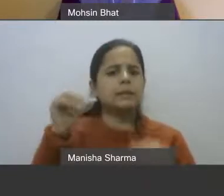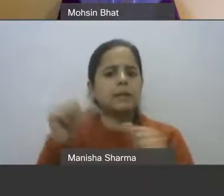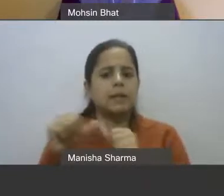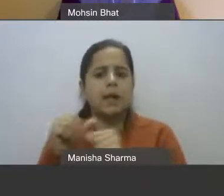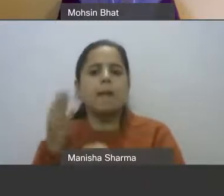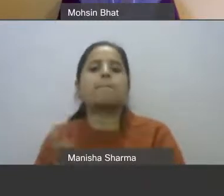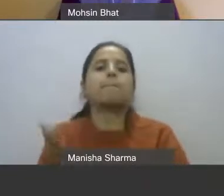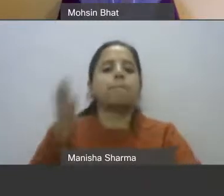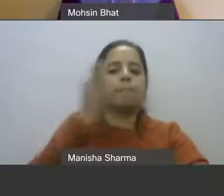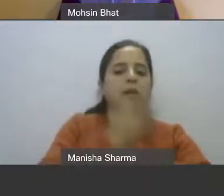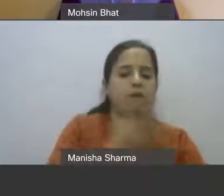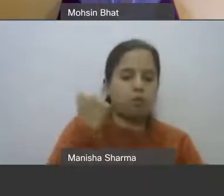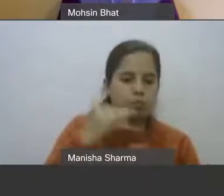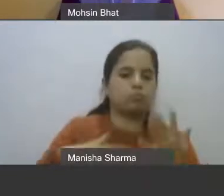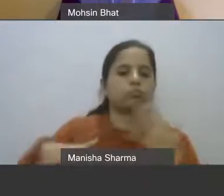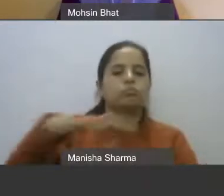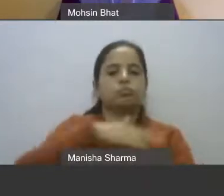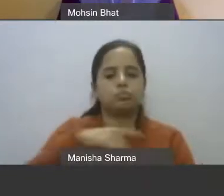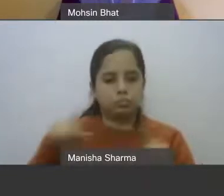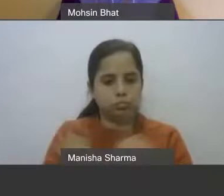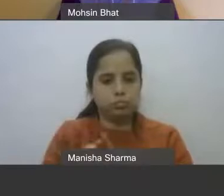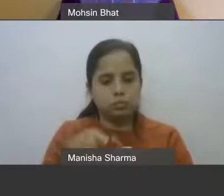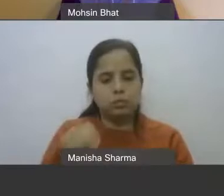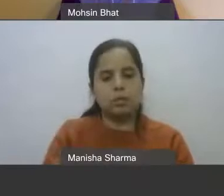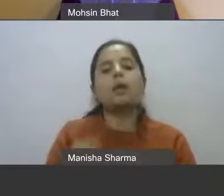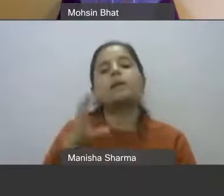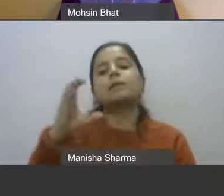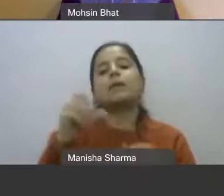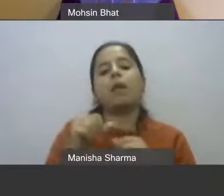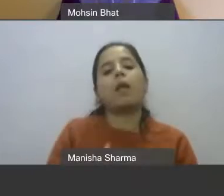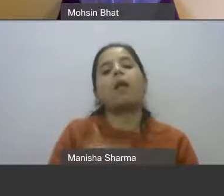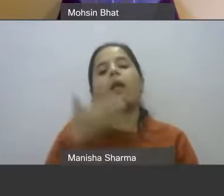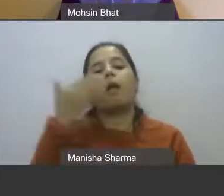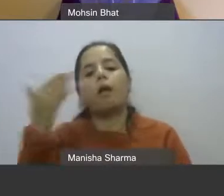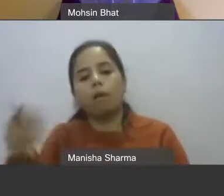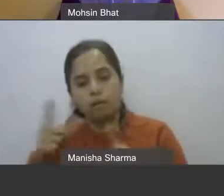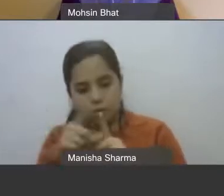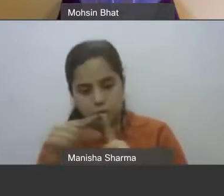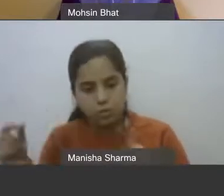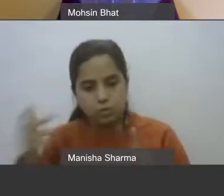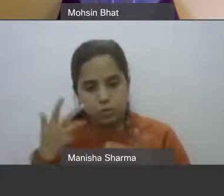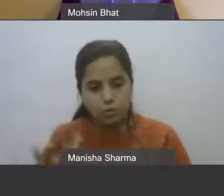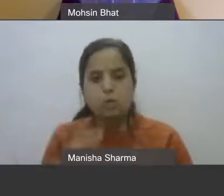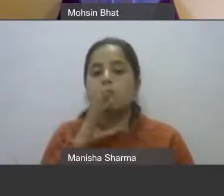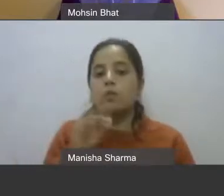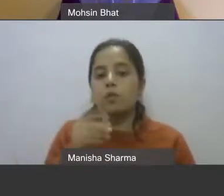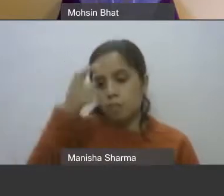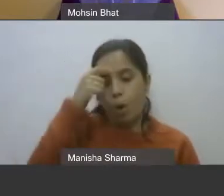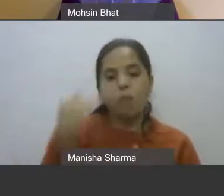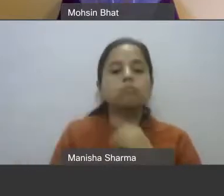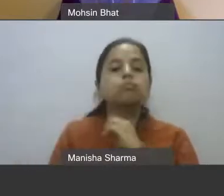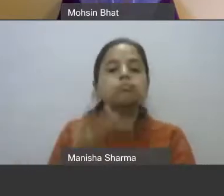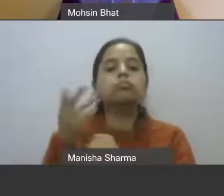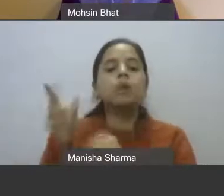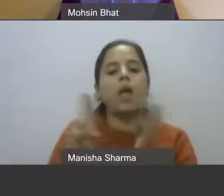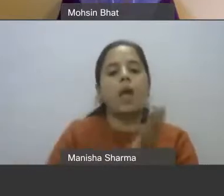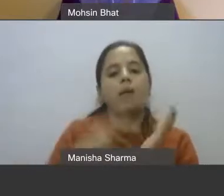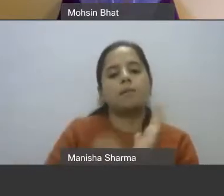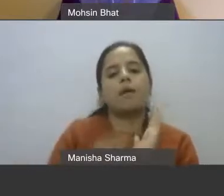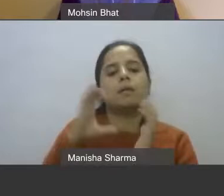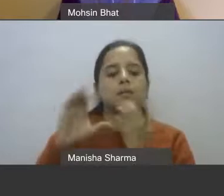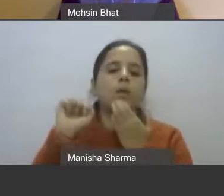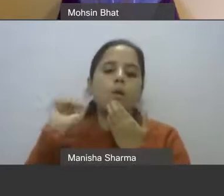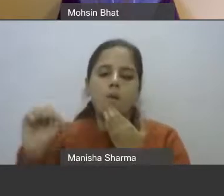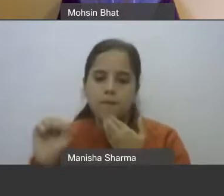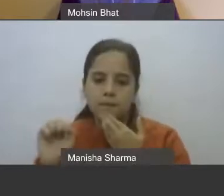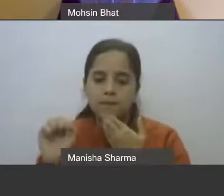and the pre-CAA situation. And there's also a post-CAA situation or context, which is, of course, a problem aggravated by the NRC, which